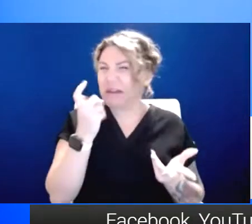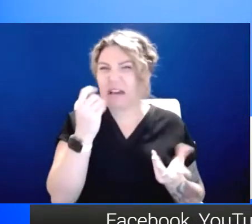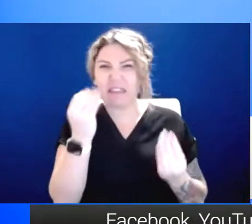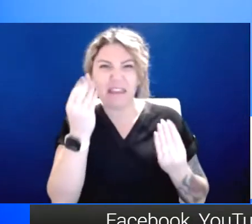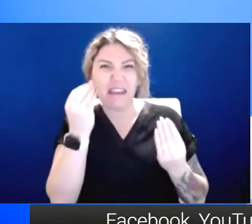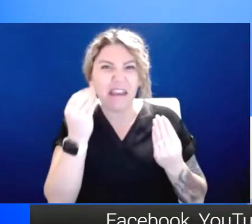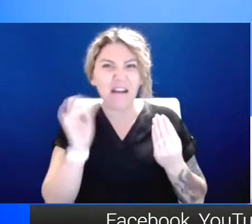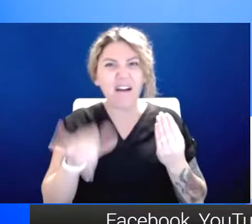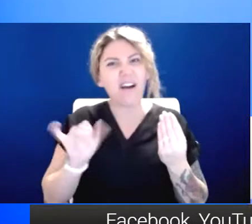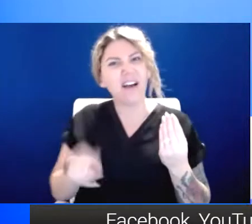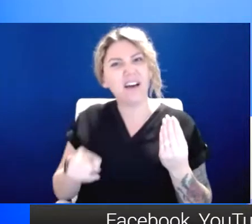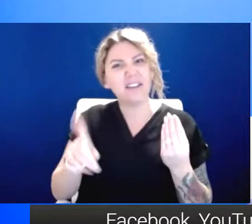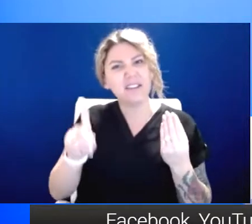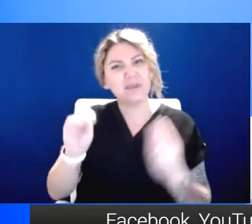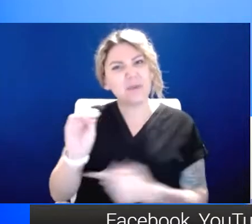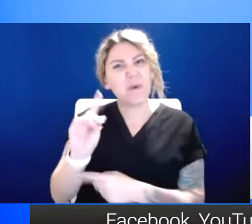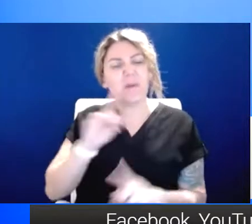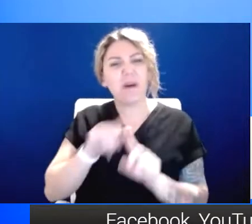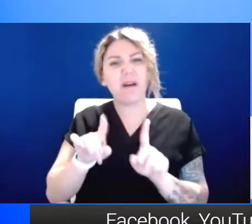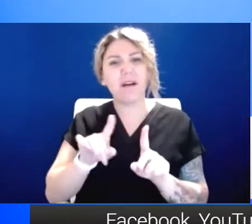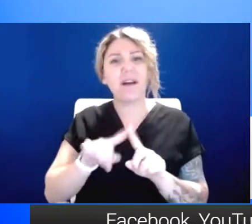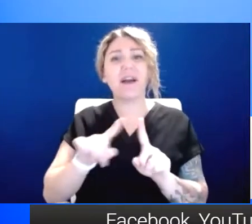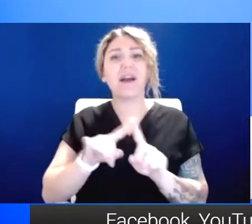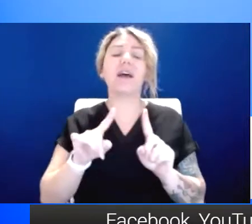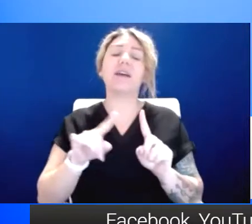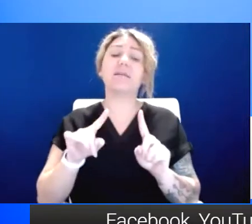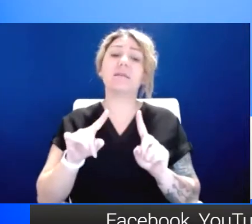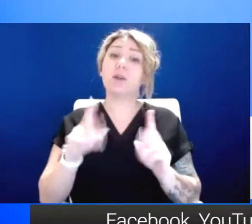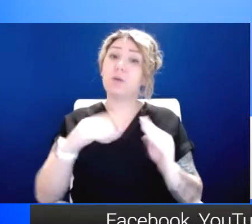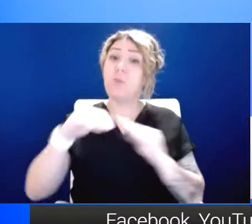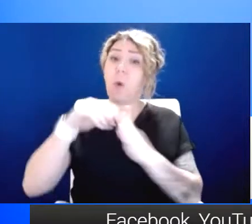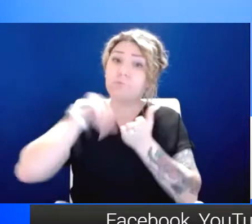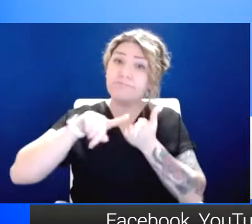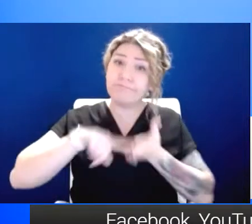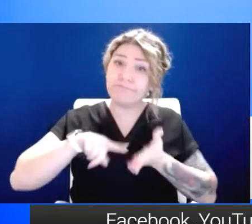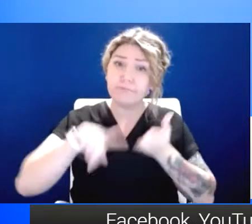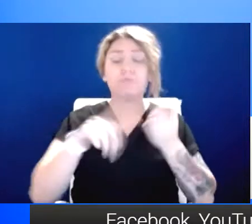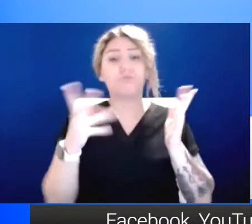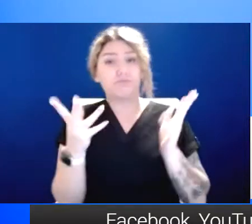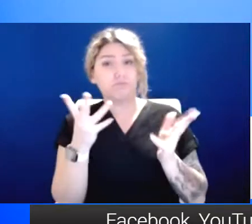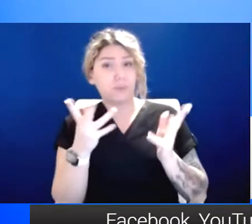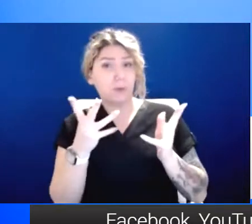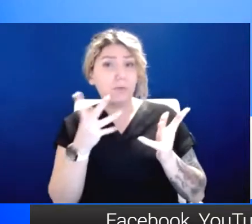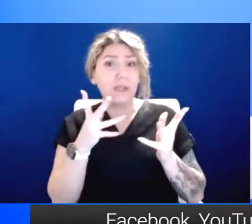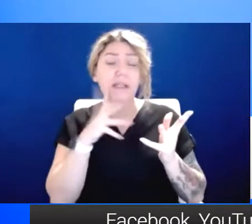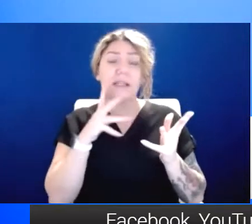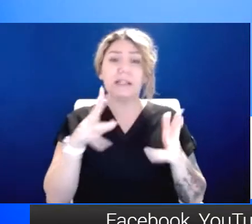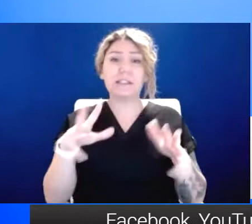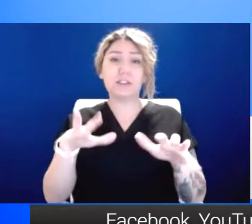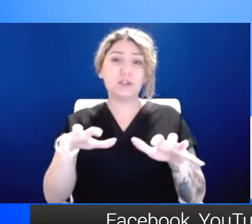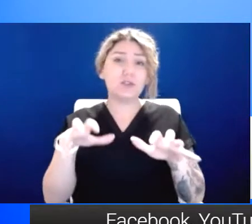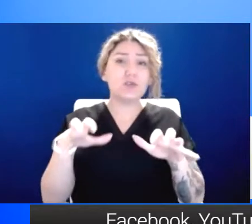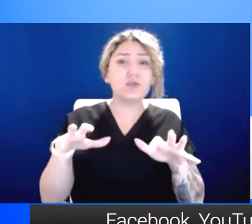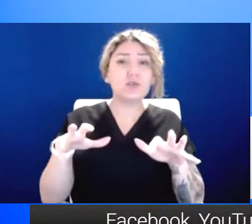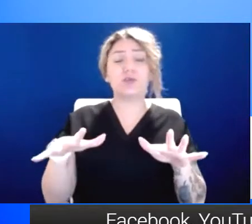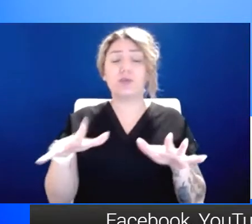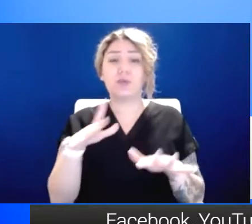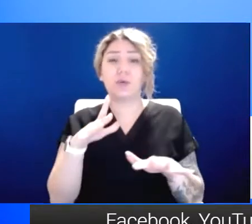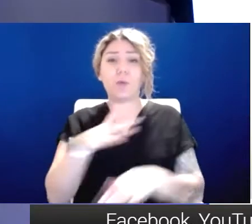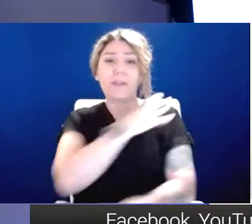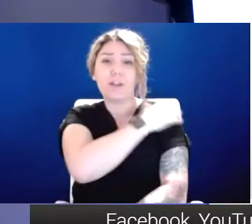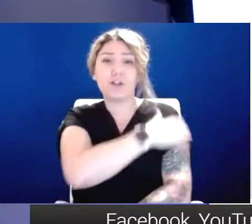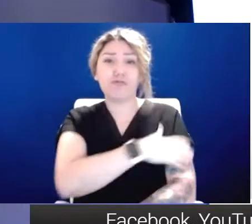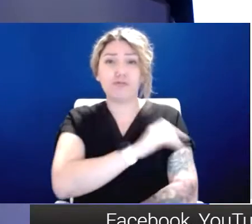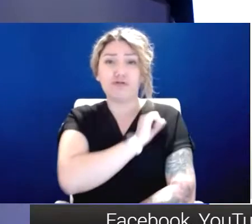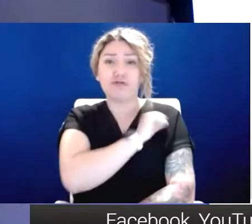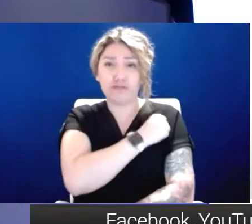Parkinson's, but a closer look may show that they have some tremor and some stiffness and slowness on the side with the shoulder pain. So let's talk